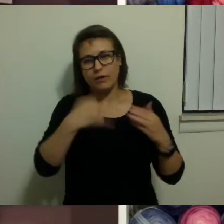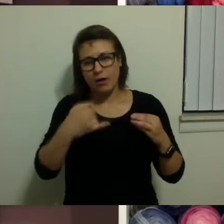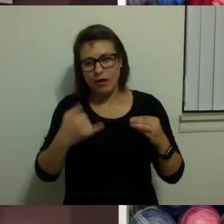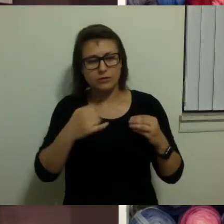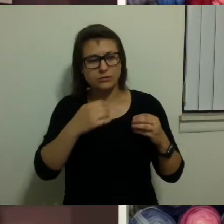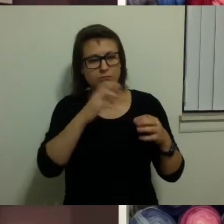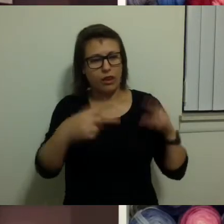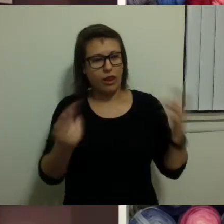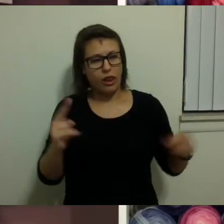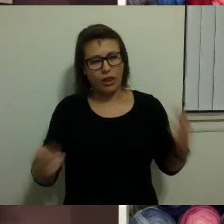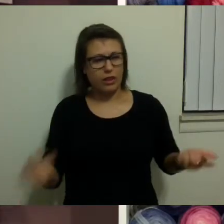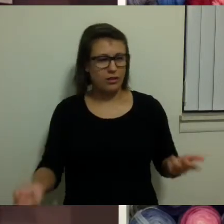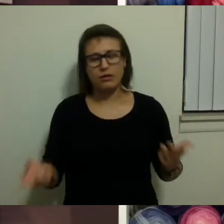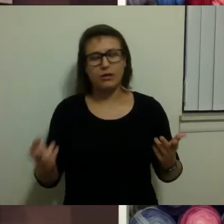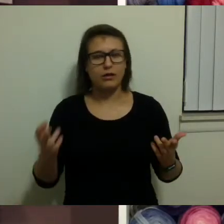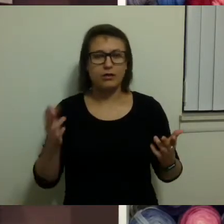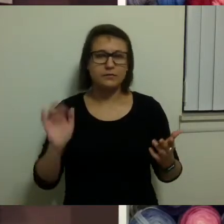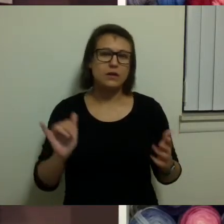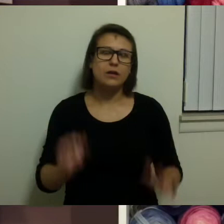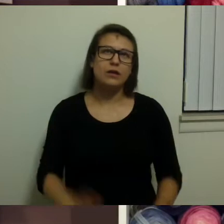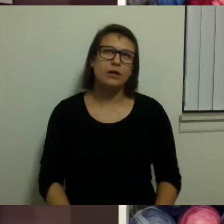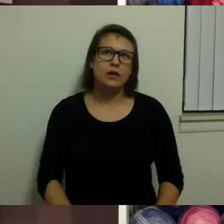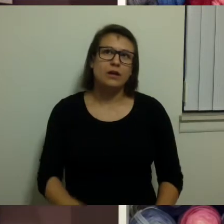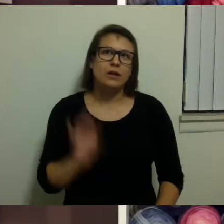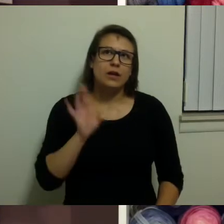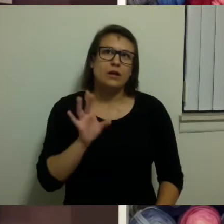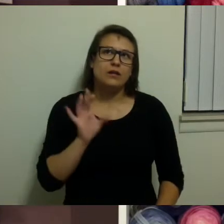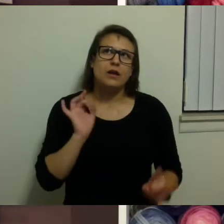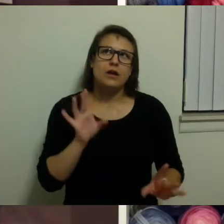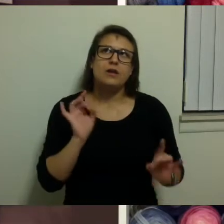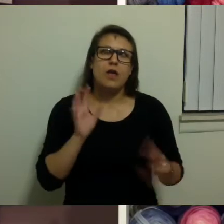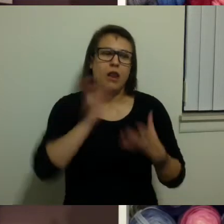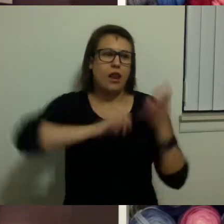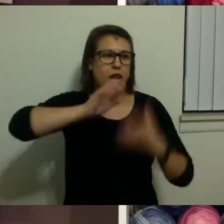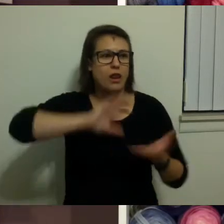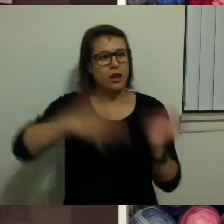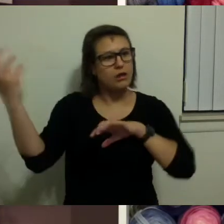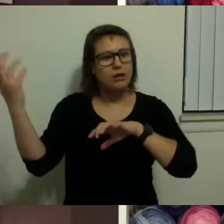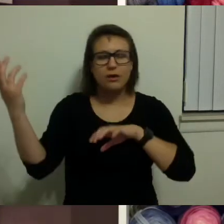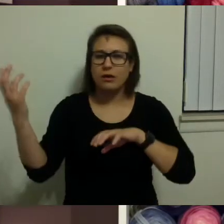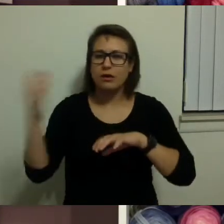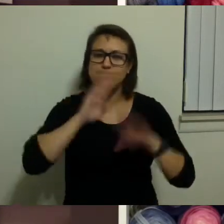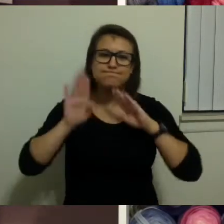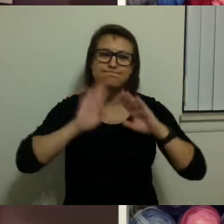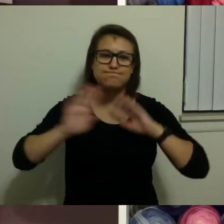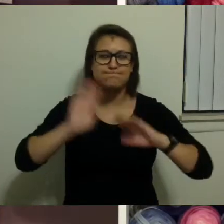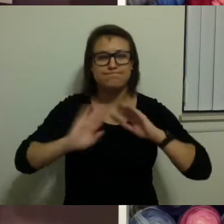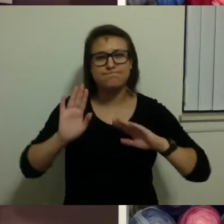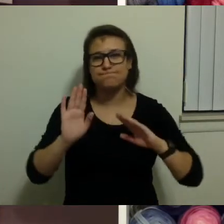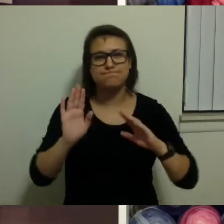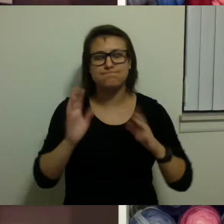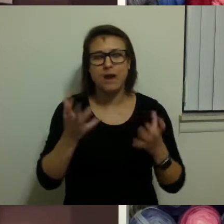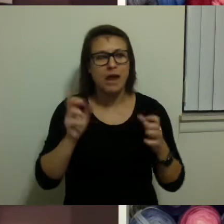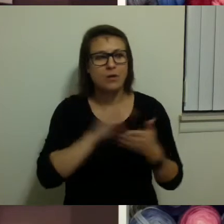off the shelf. And it was like, I hate this. It's a mess, and I just get frustrated with it, and I don't even